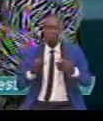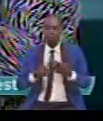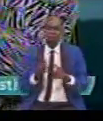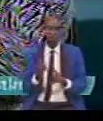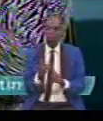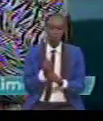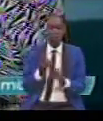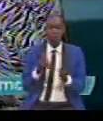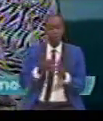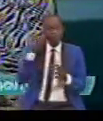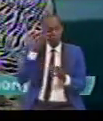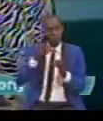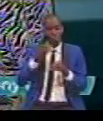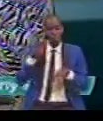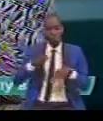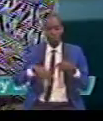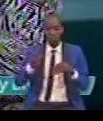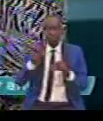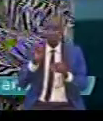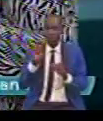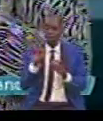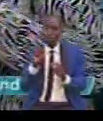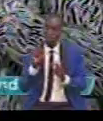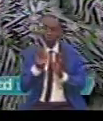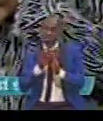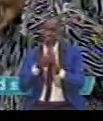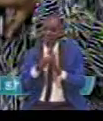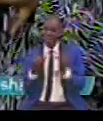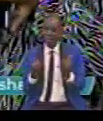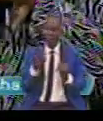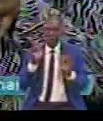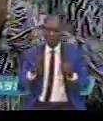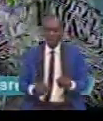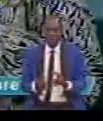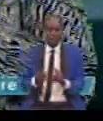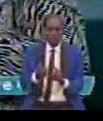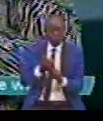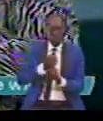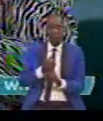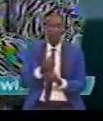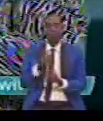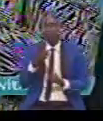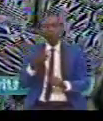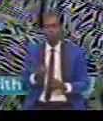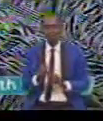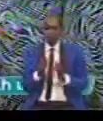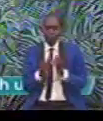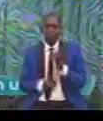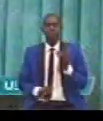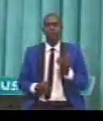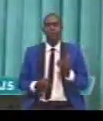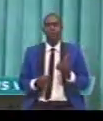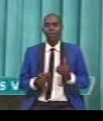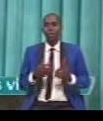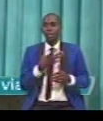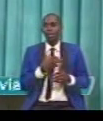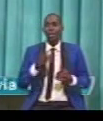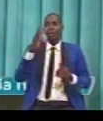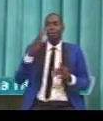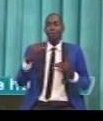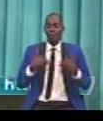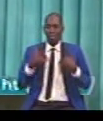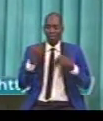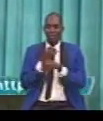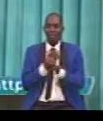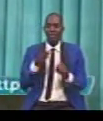held it. Praise the Lord. That, listen. Not only that, God has delivered them. No more purchase of